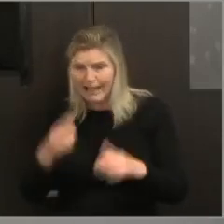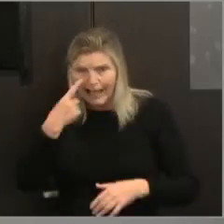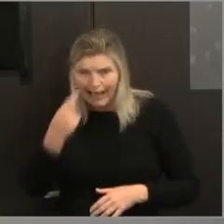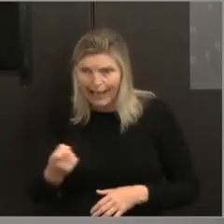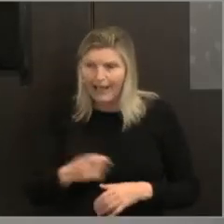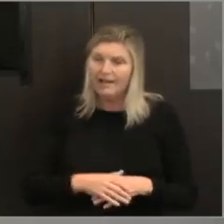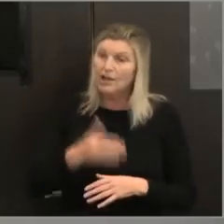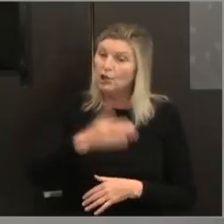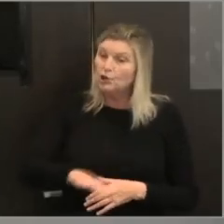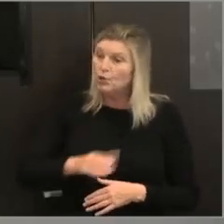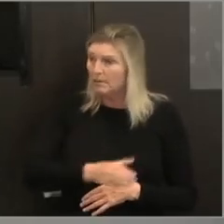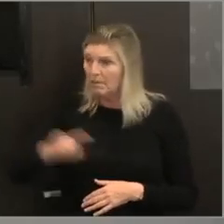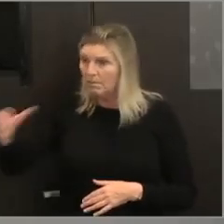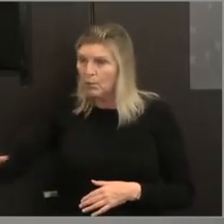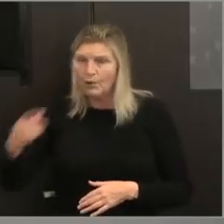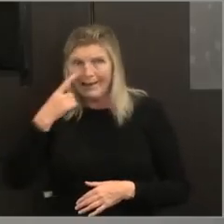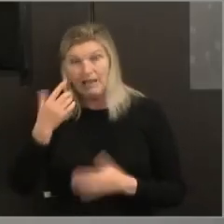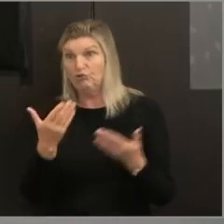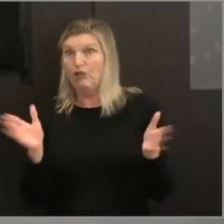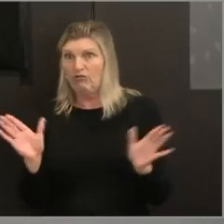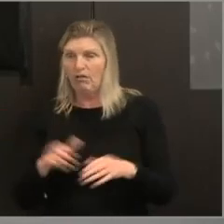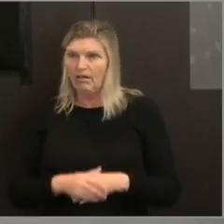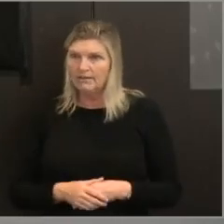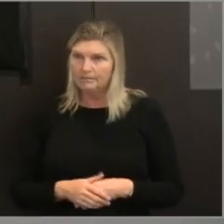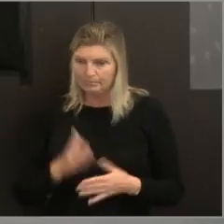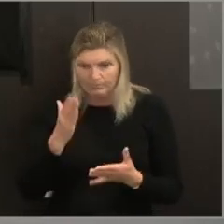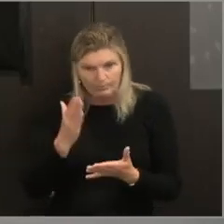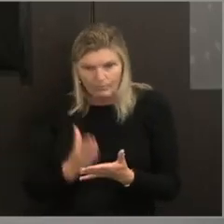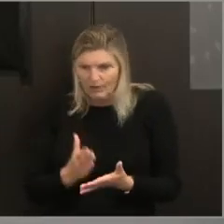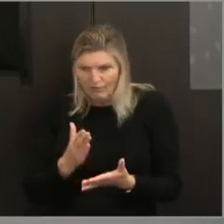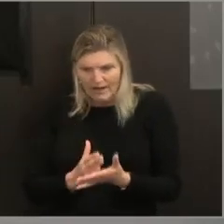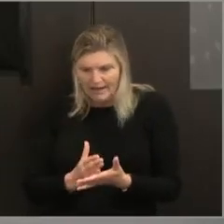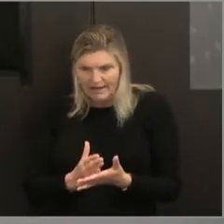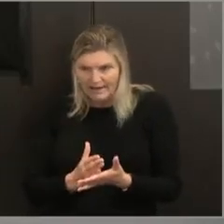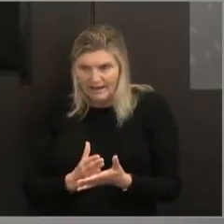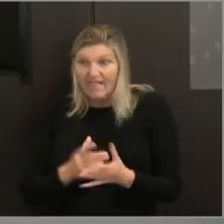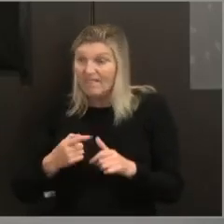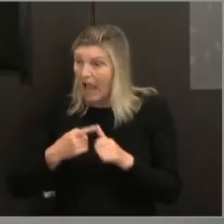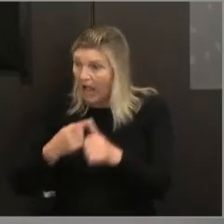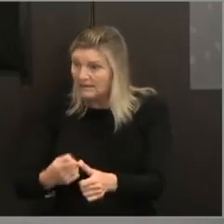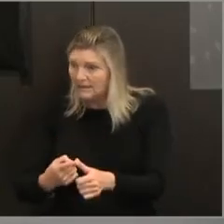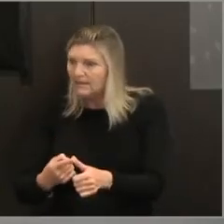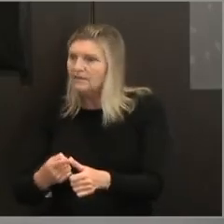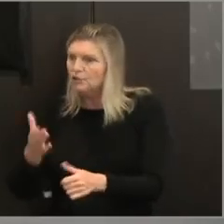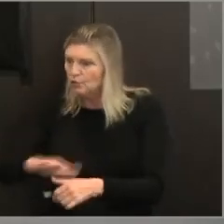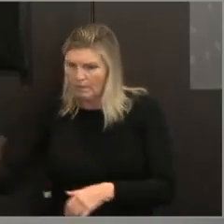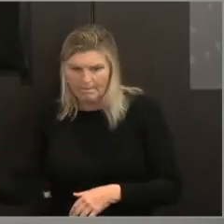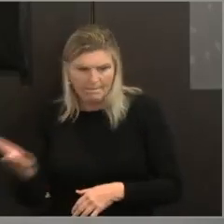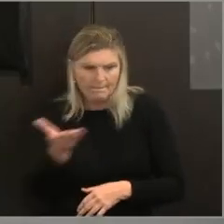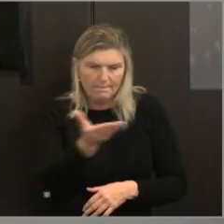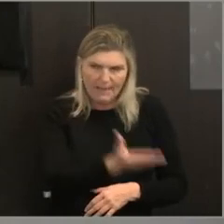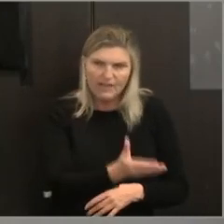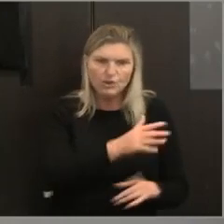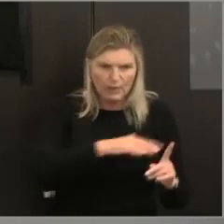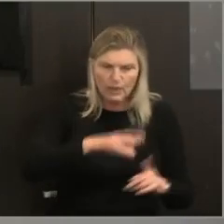of children in care in general, resides in returning the care and protection of mokopuna to